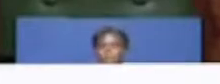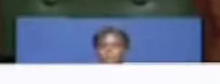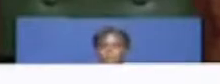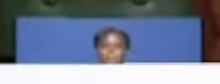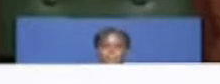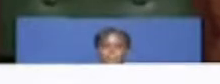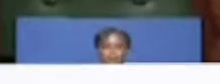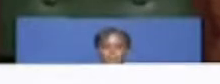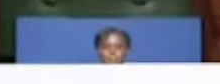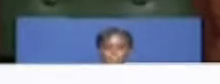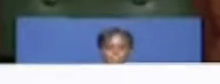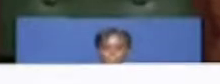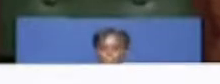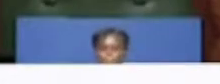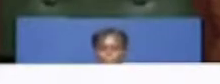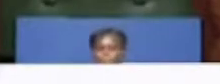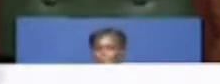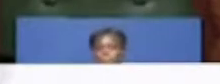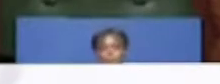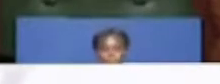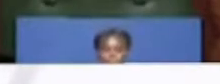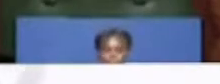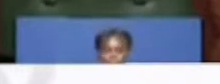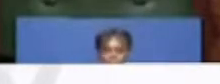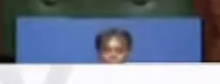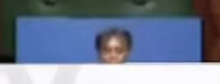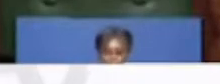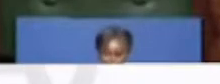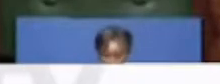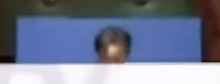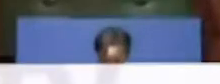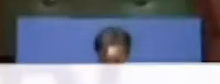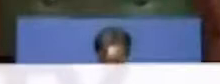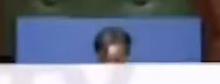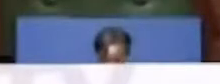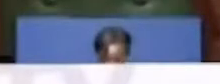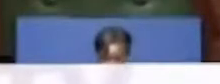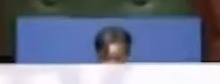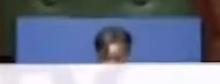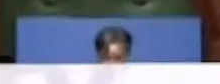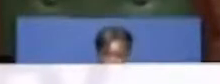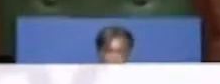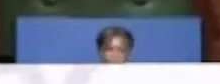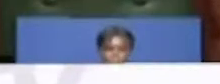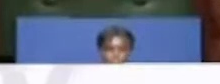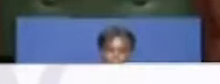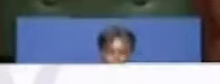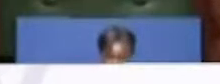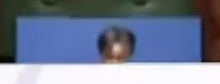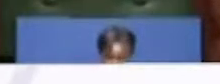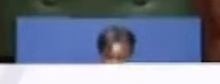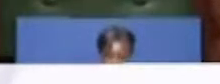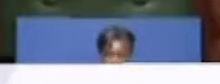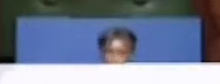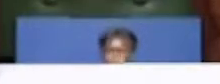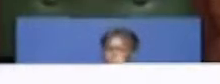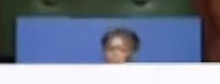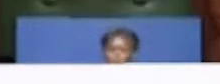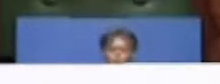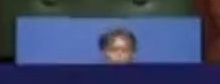Proportionality is about the equitable distribution of resources amongst all